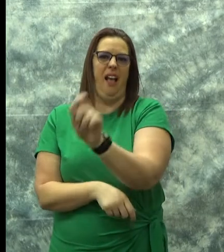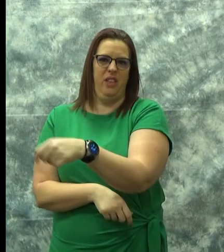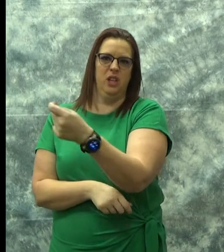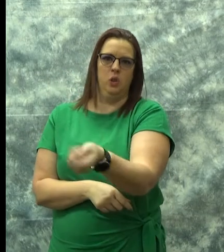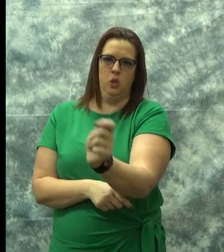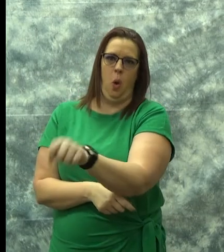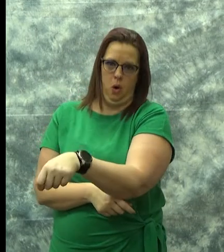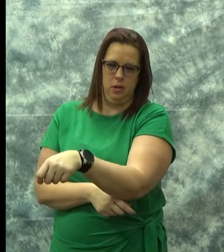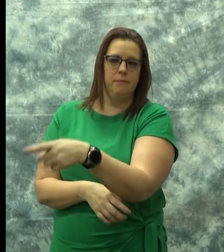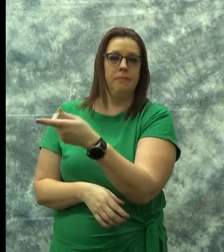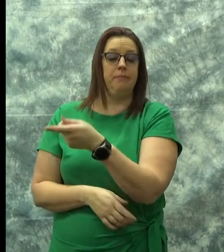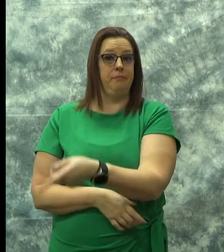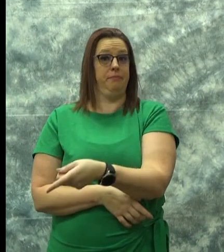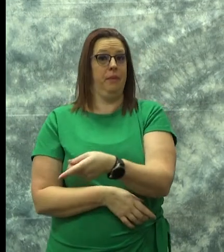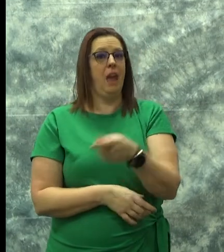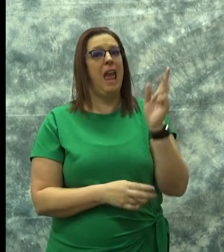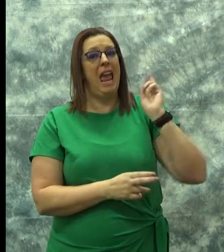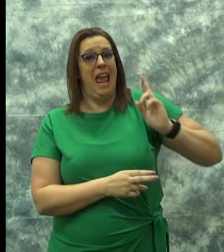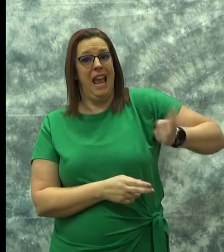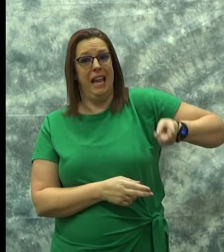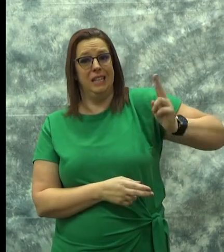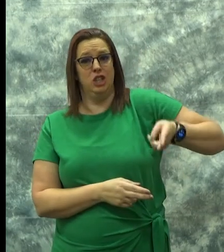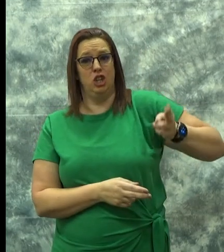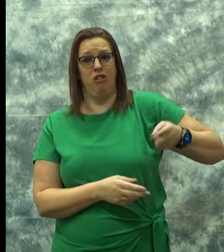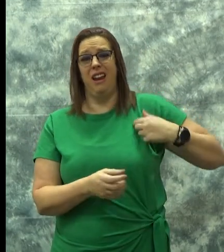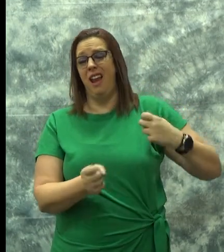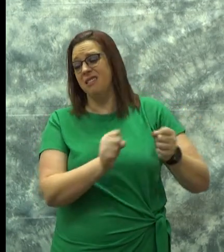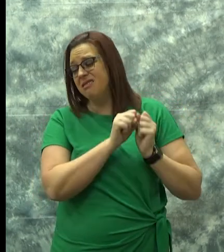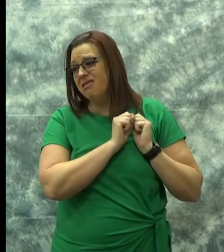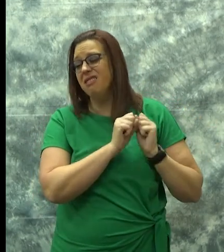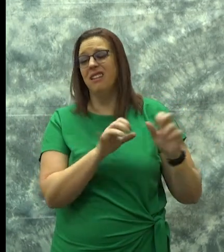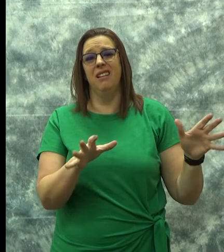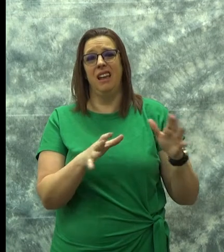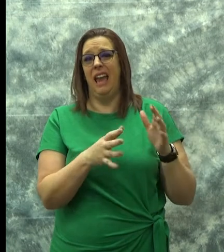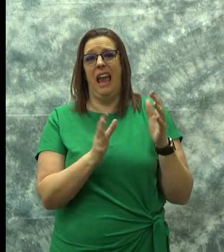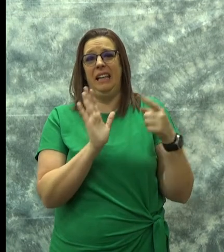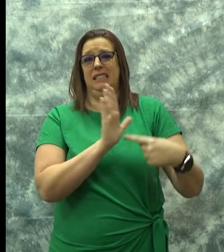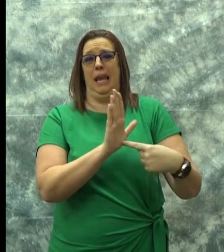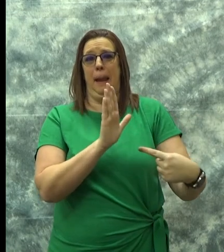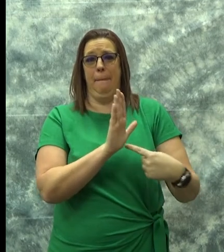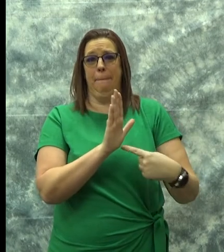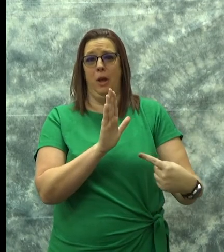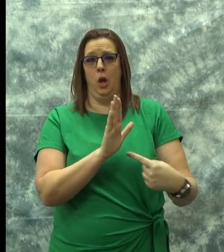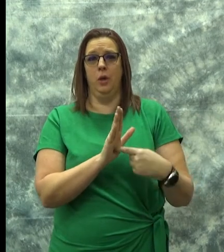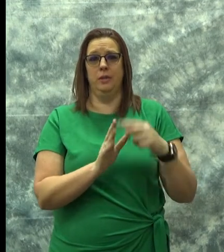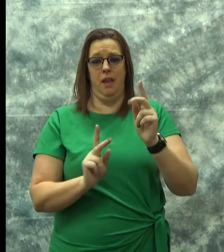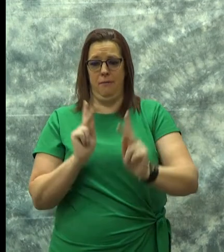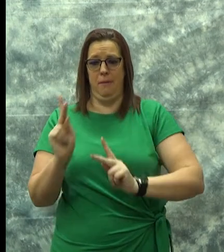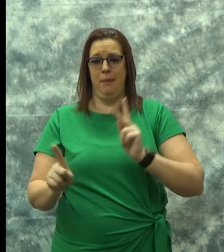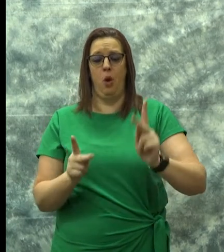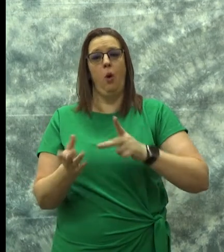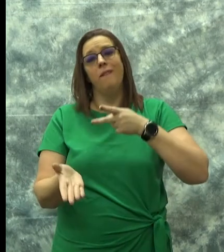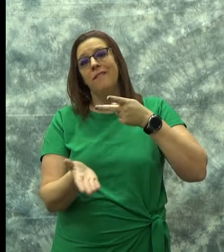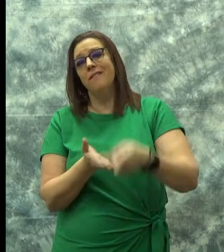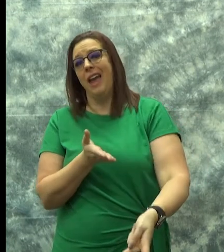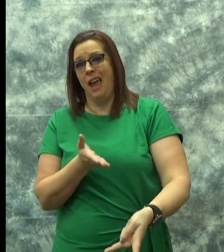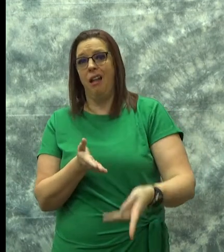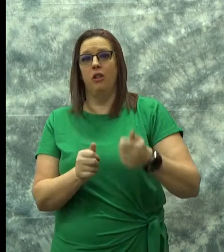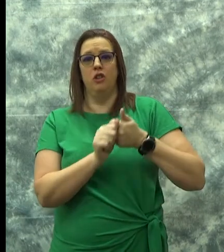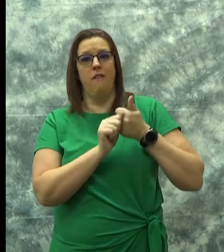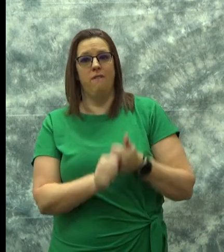And history is replete with the bleached bones of nations that fail to follow this